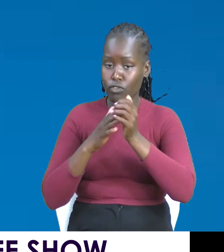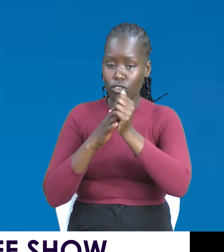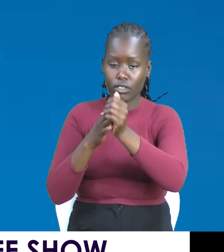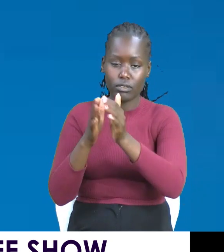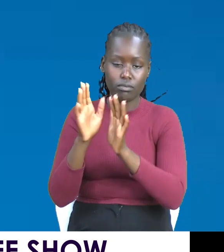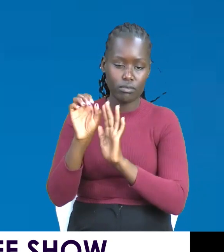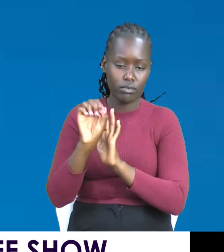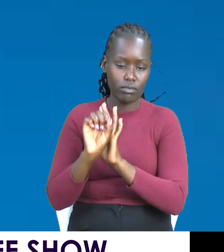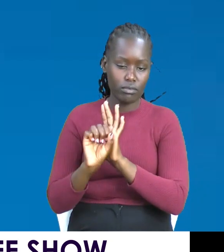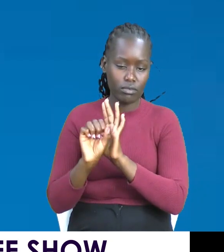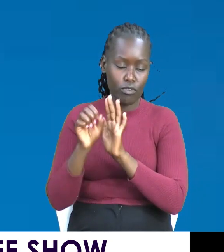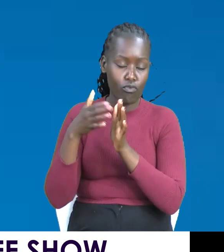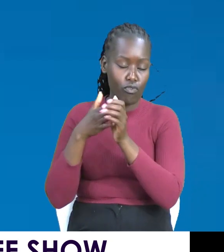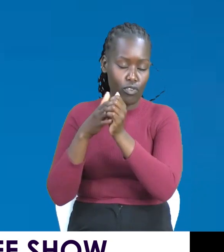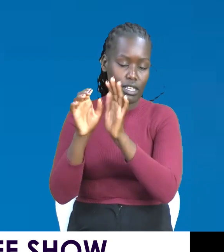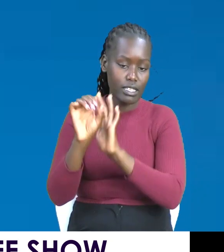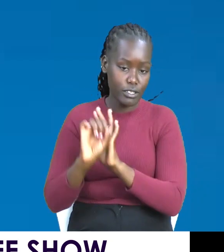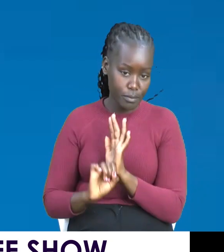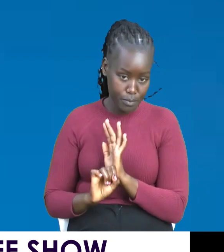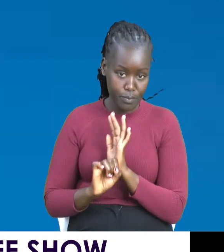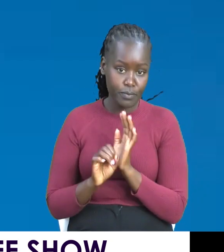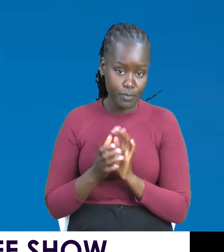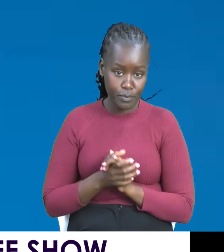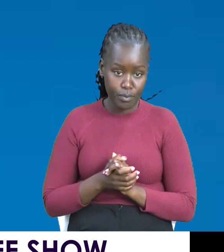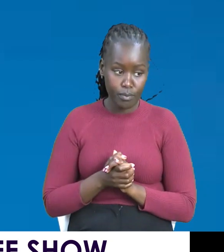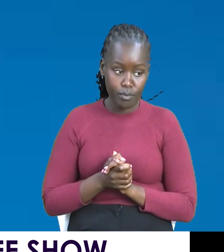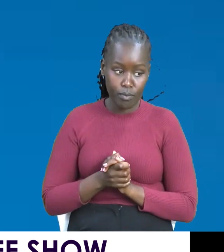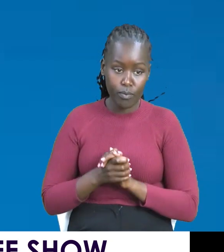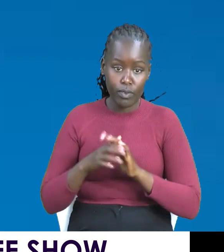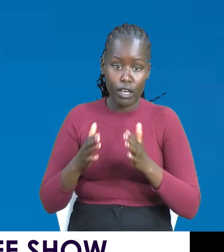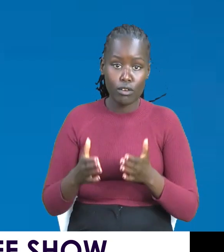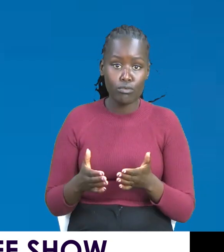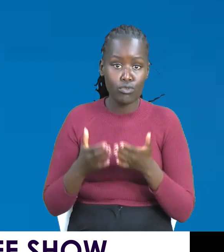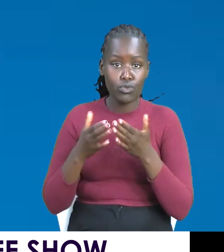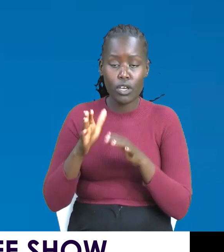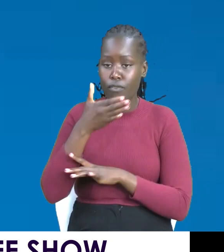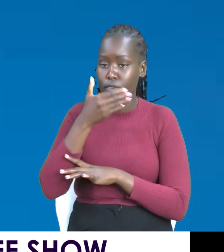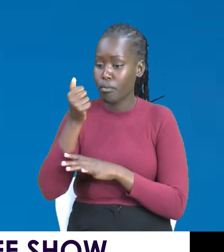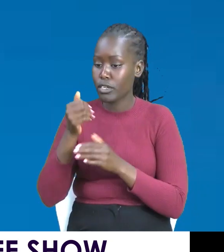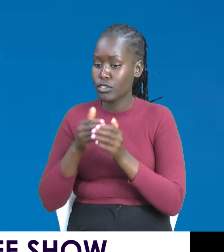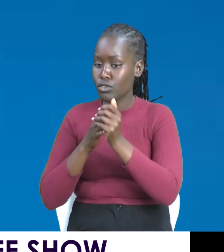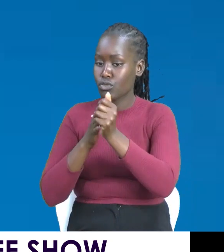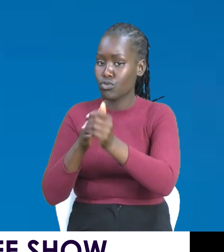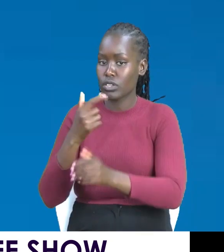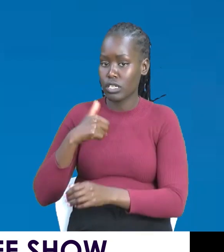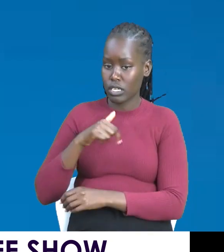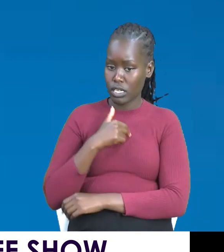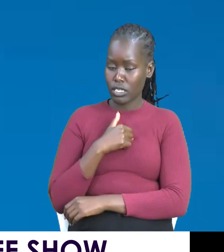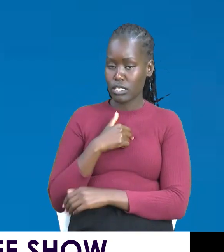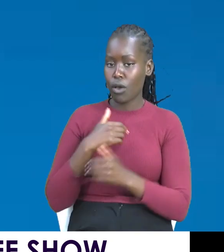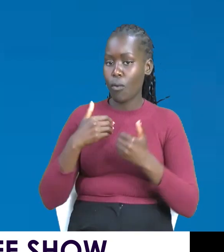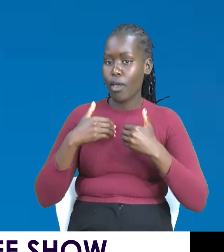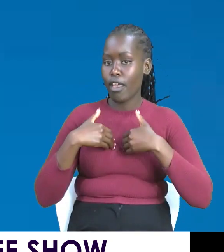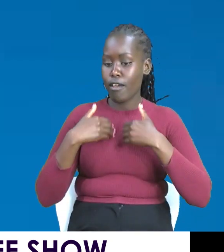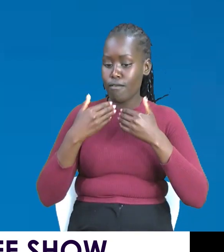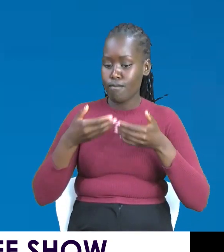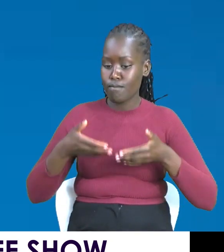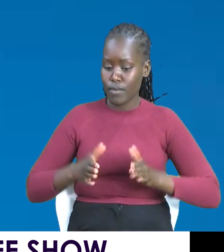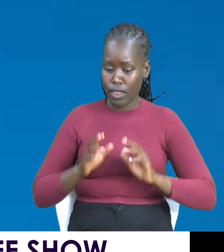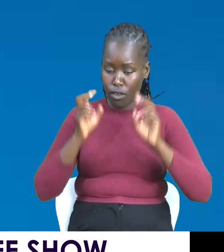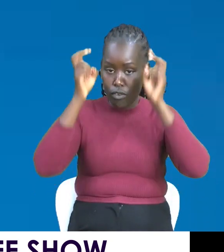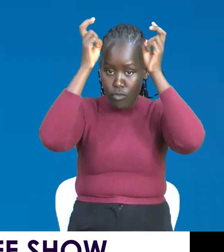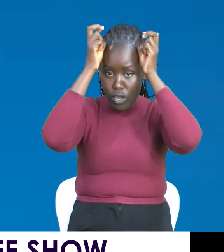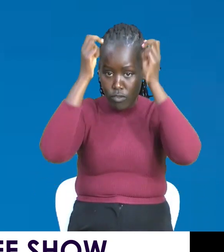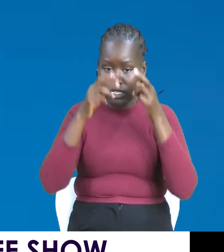we are politicking, trying to raise up the best amongst ourselves to lead us, there is the birth of evil. So it